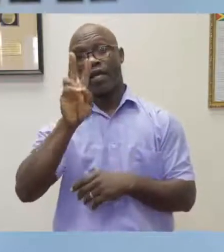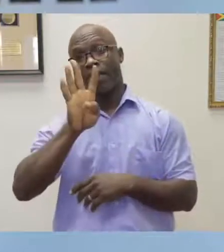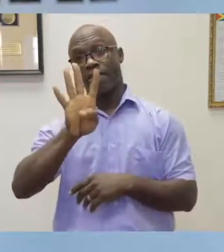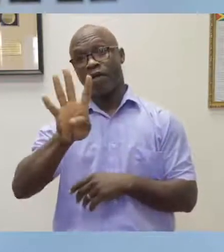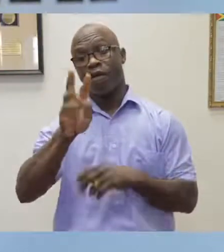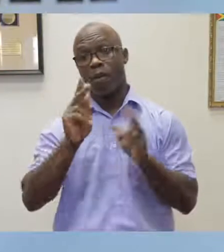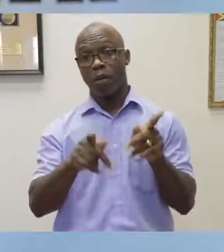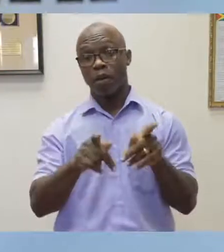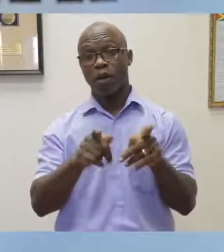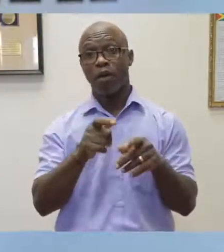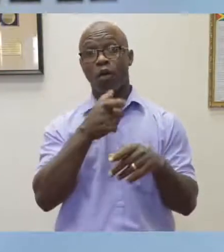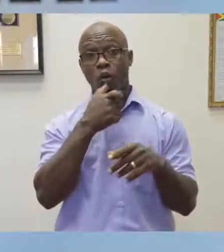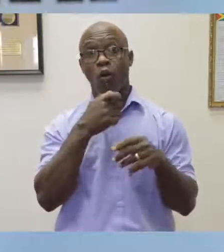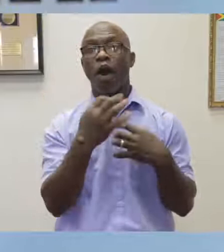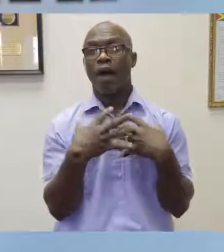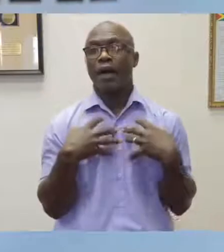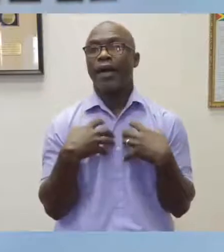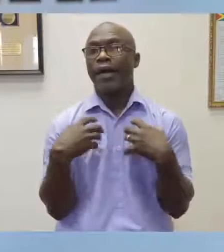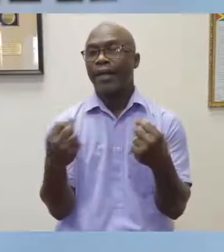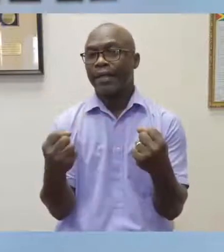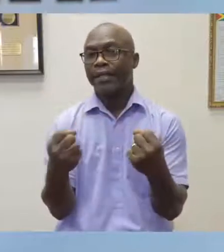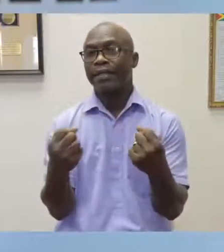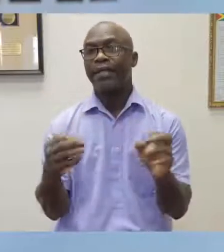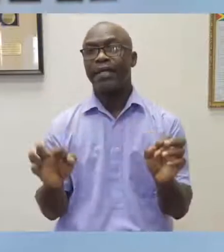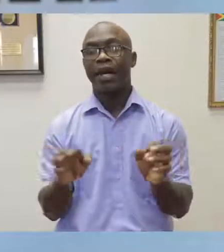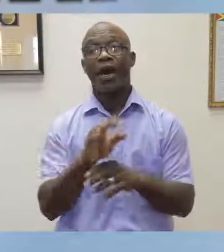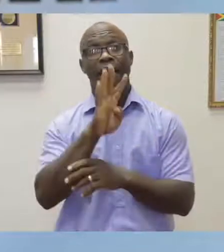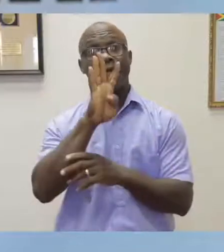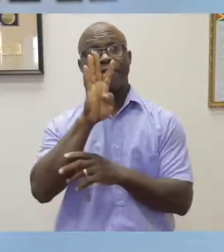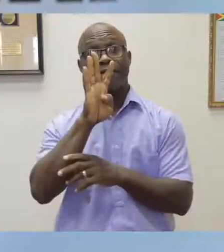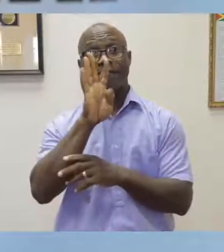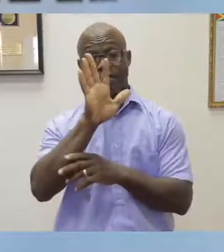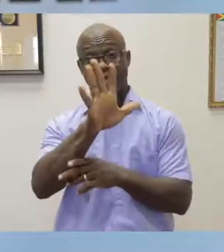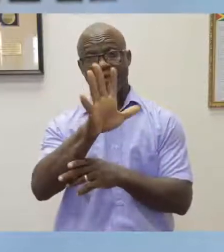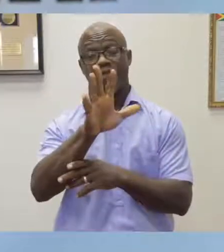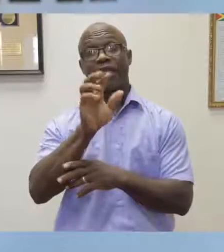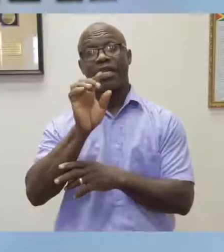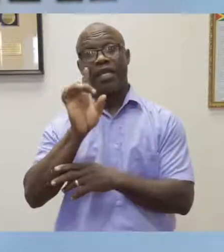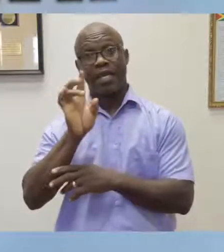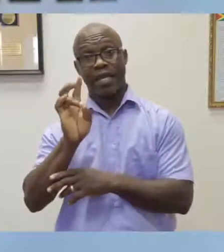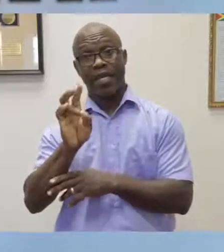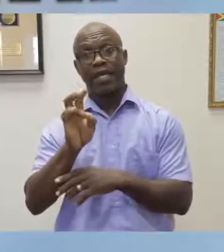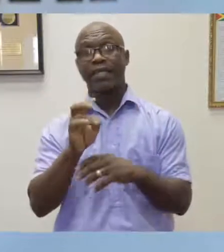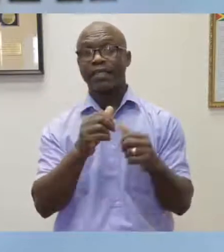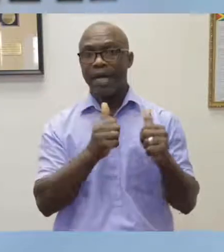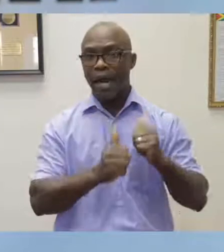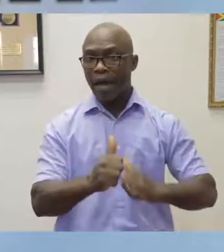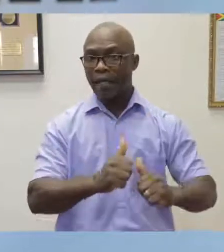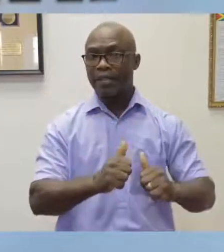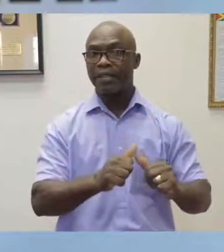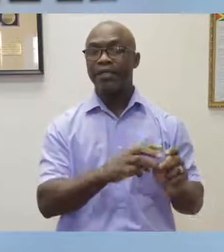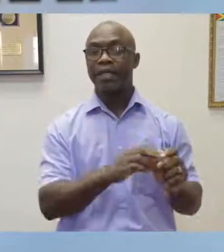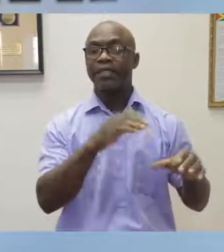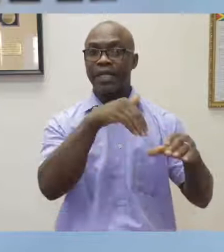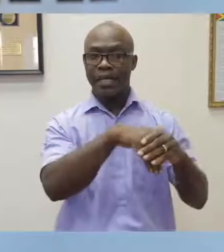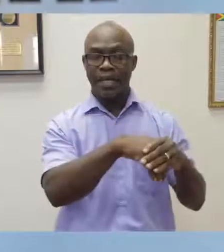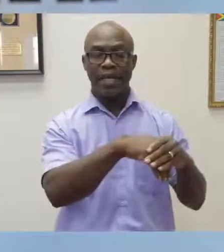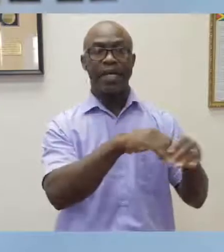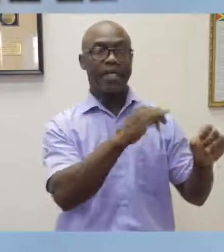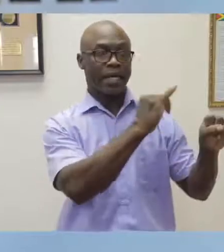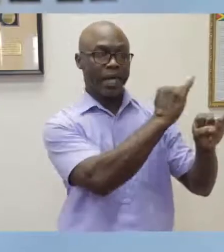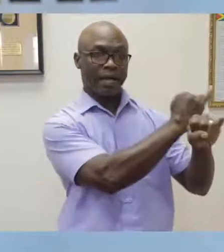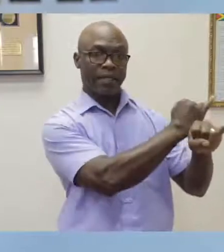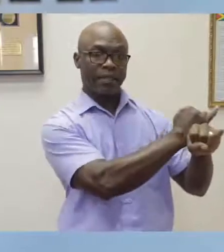that have recovered, 58 active cases in institutional